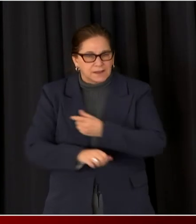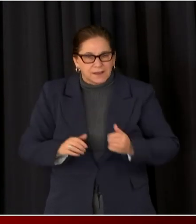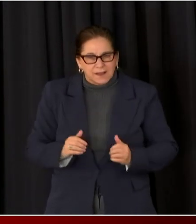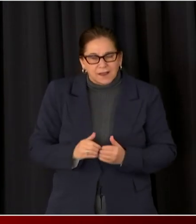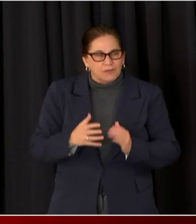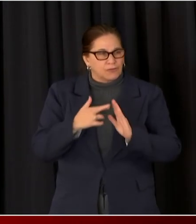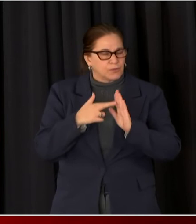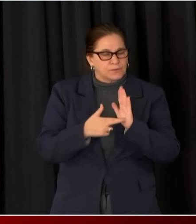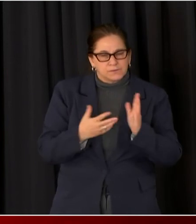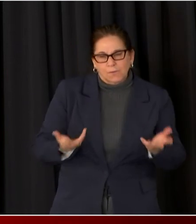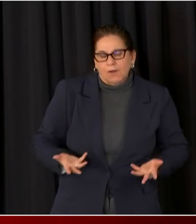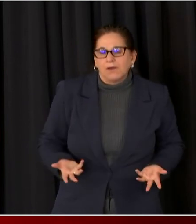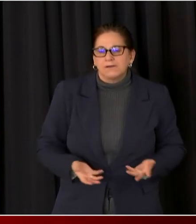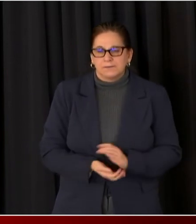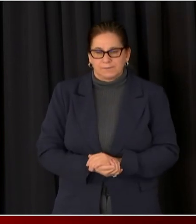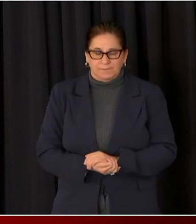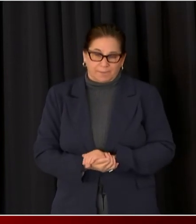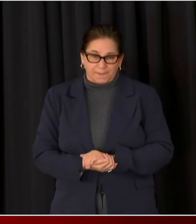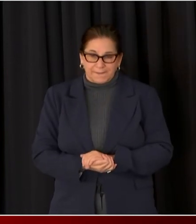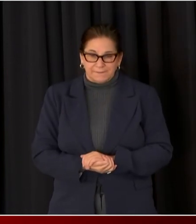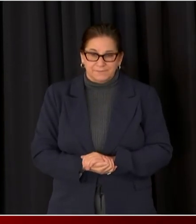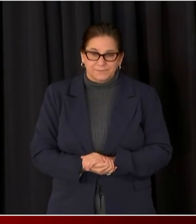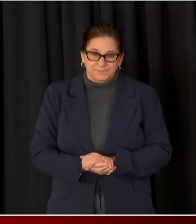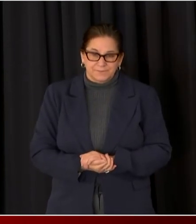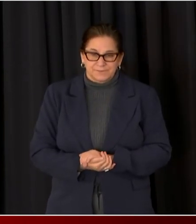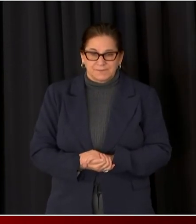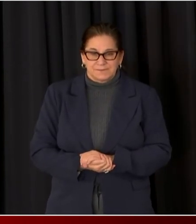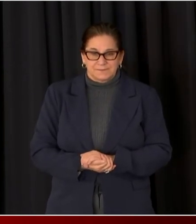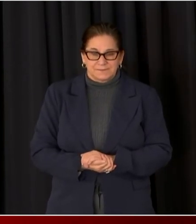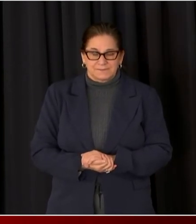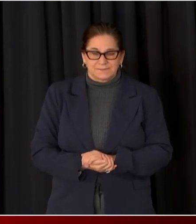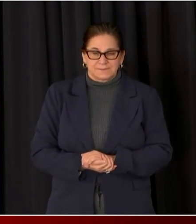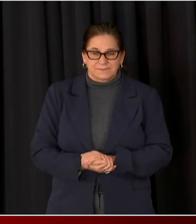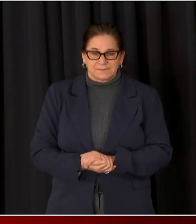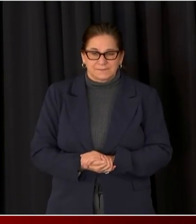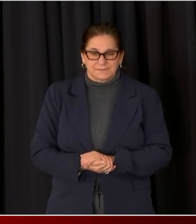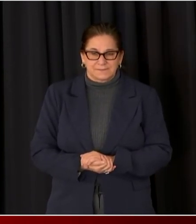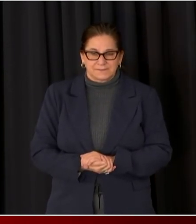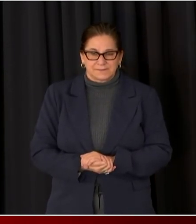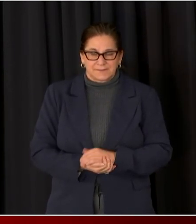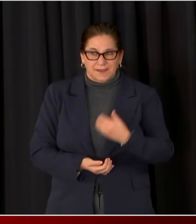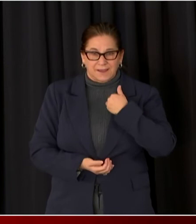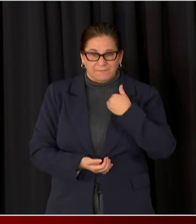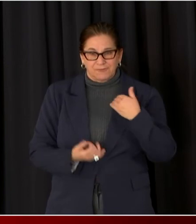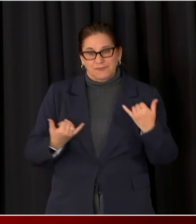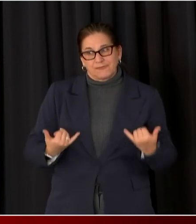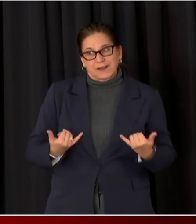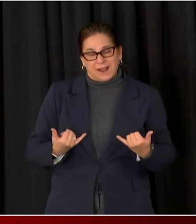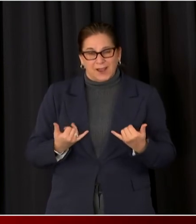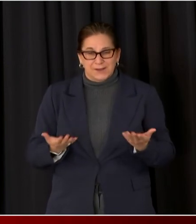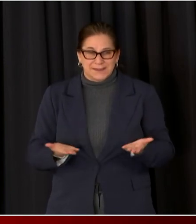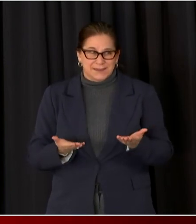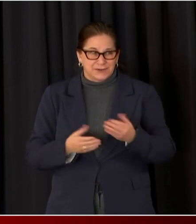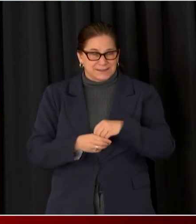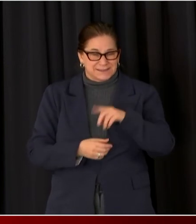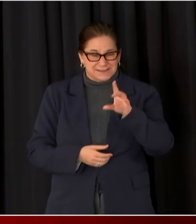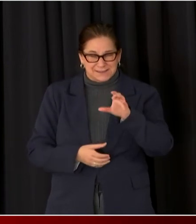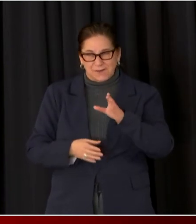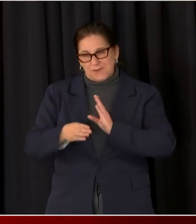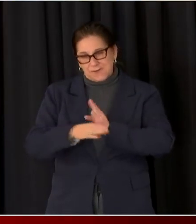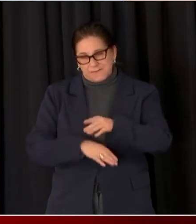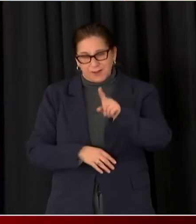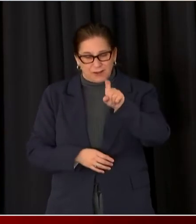I mentioned before, we have over 170 healthcare provider organization types that have registered to be